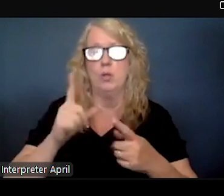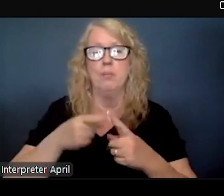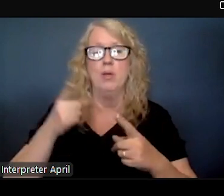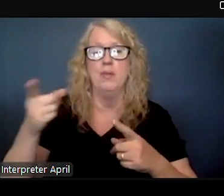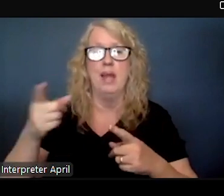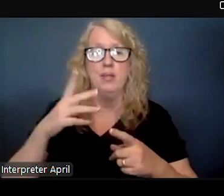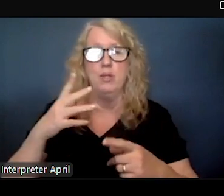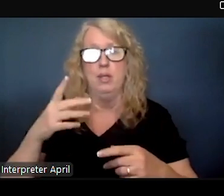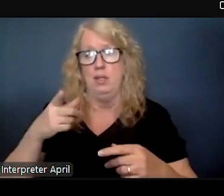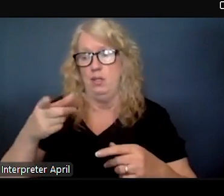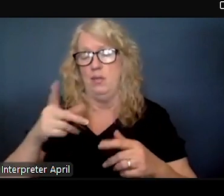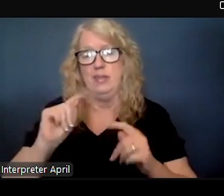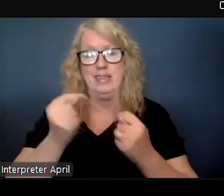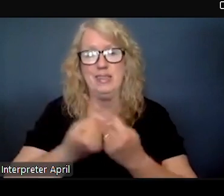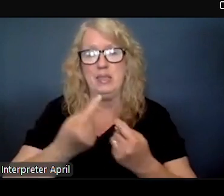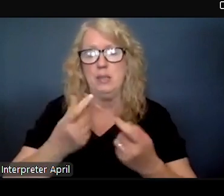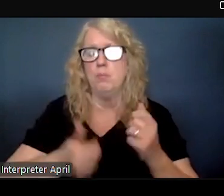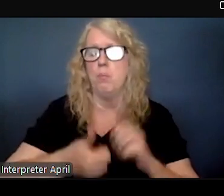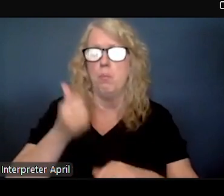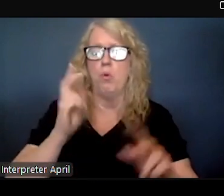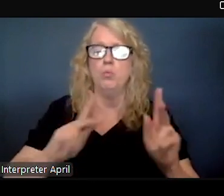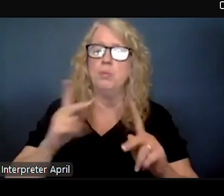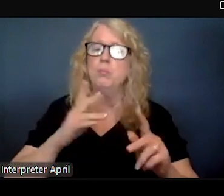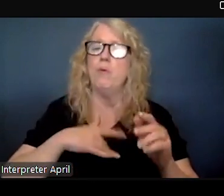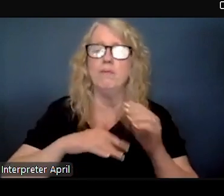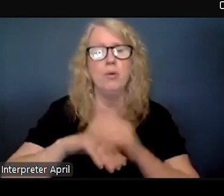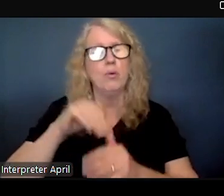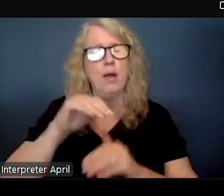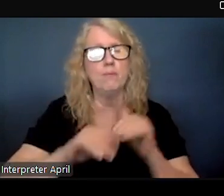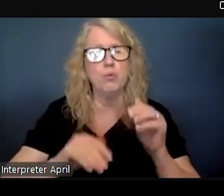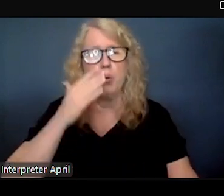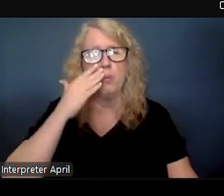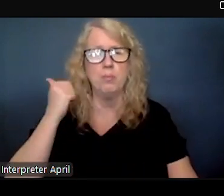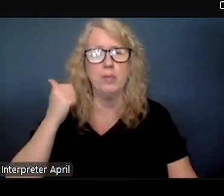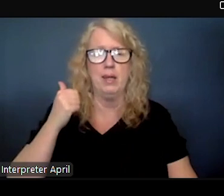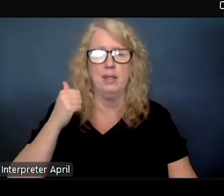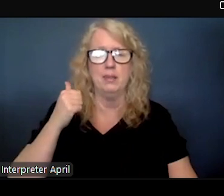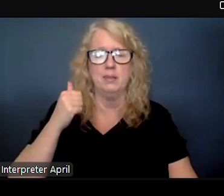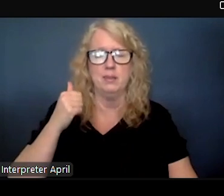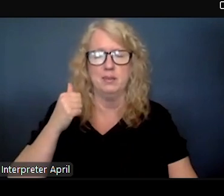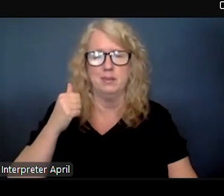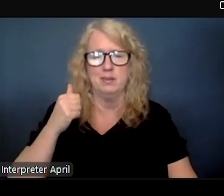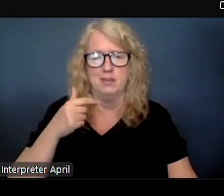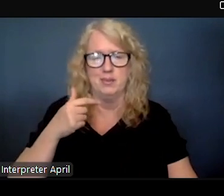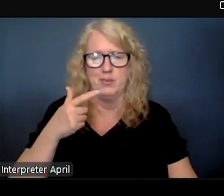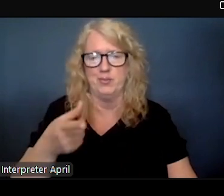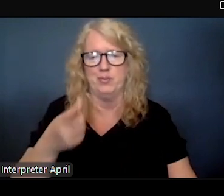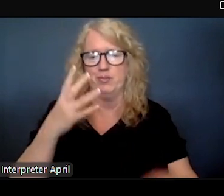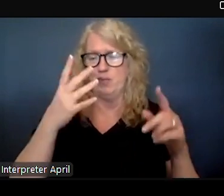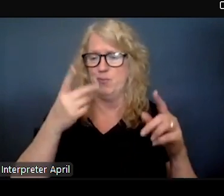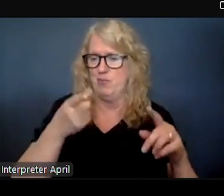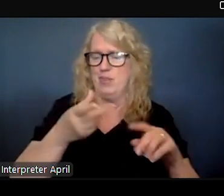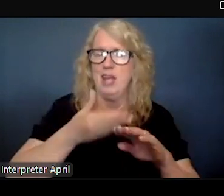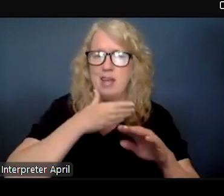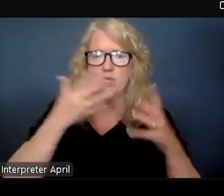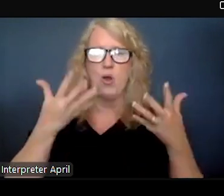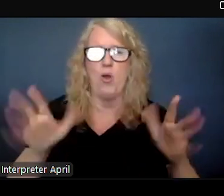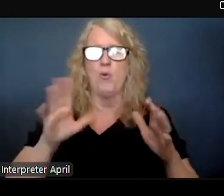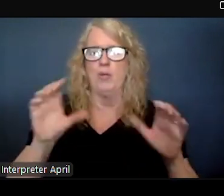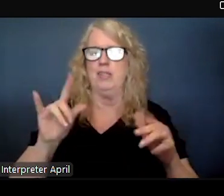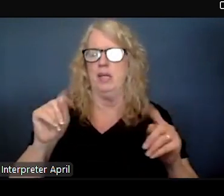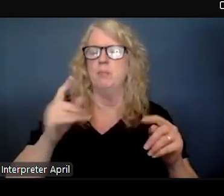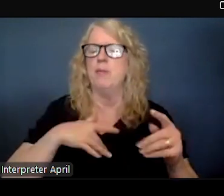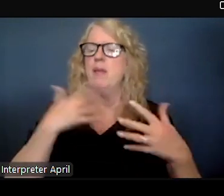the team, typically most people feel comfortable because it's no longer like new. They haven't done it. They have done it, and they